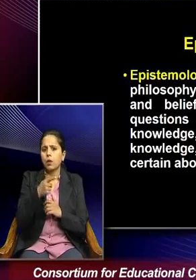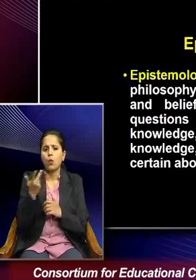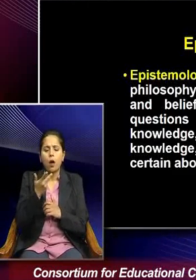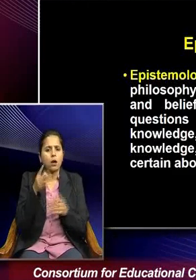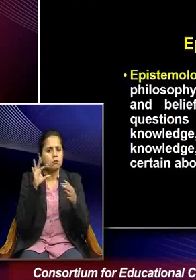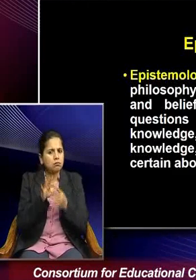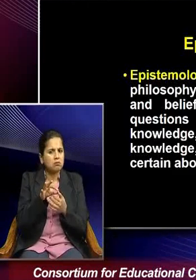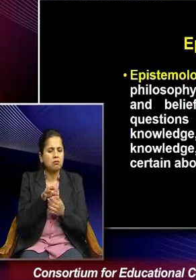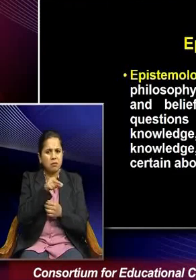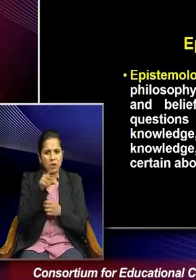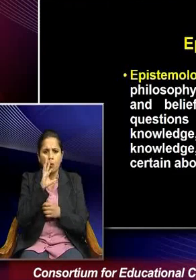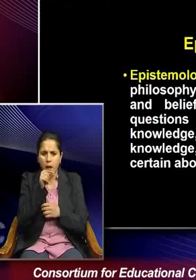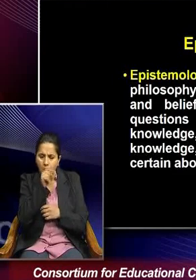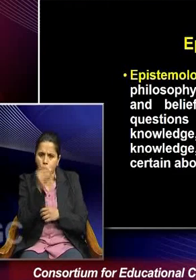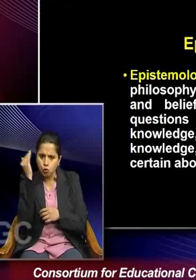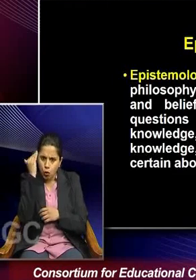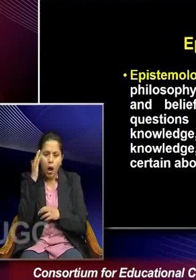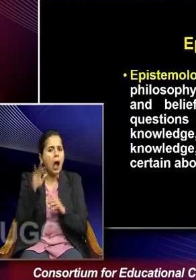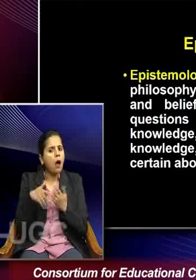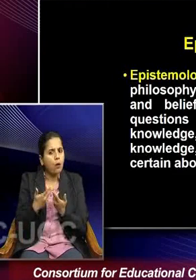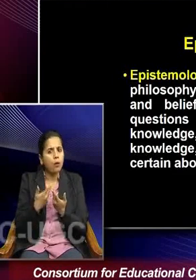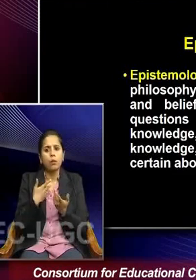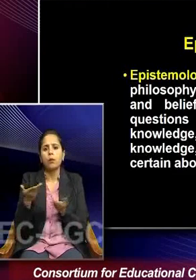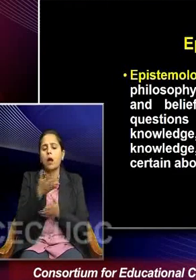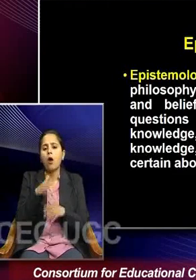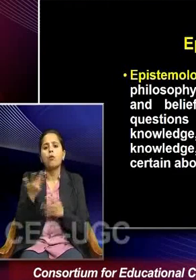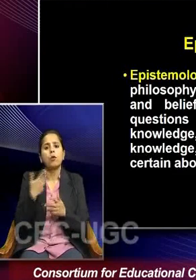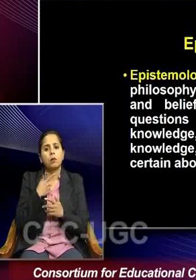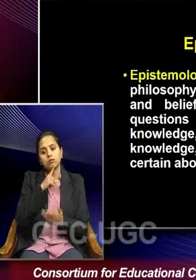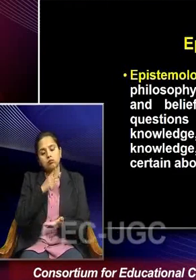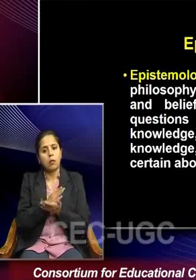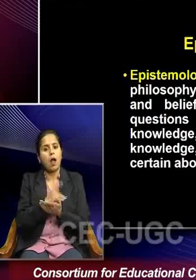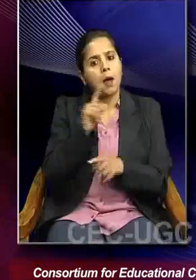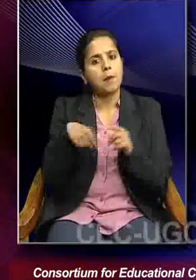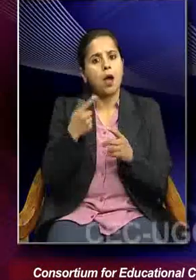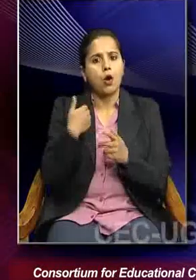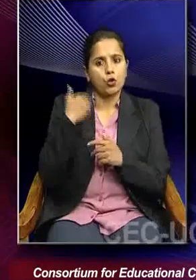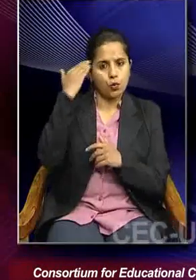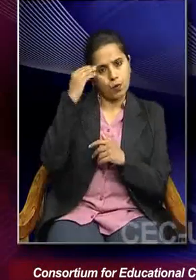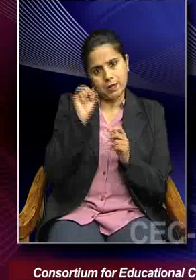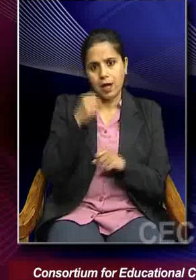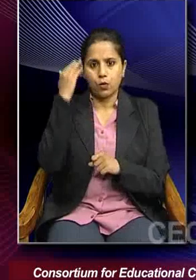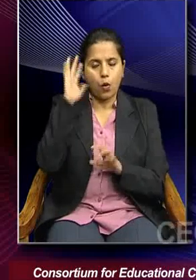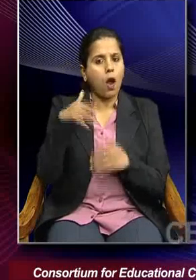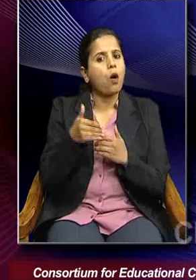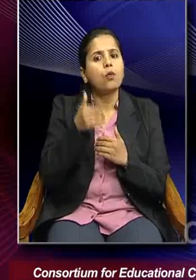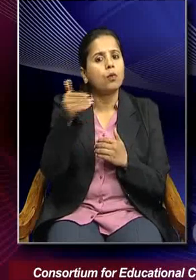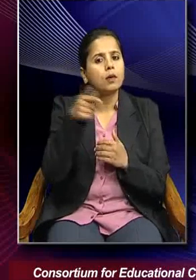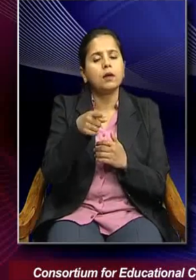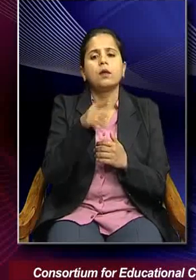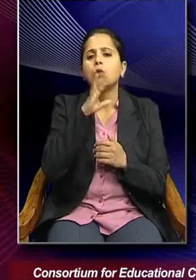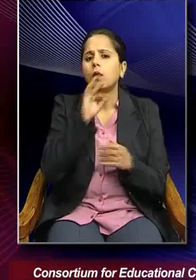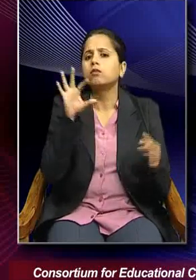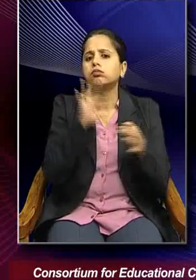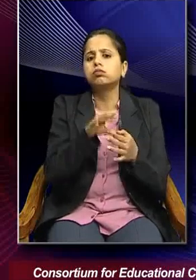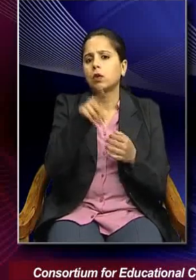as knowledge, and how can we be certain about what we know. So it's basically,